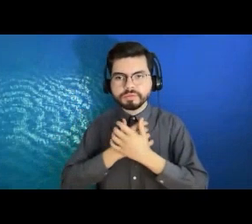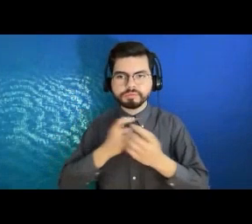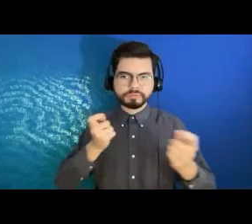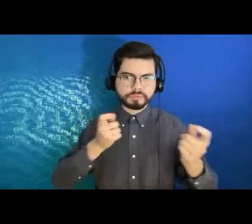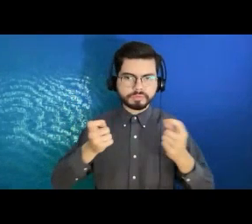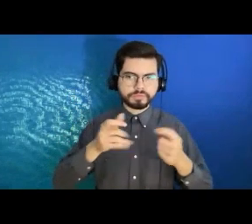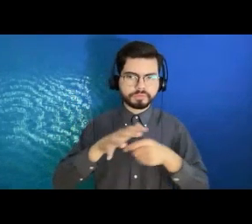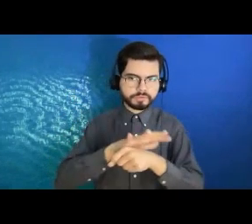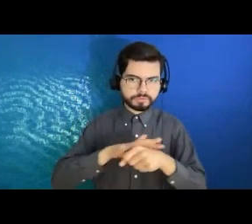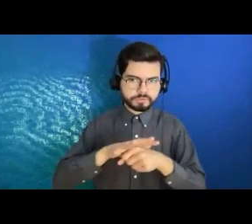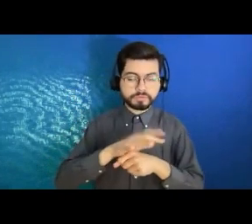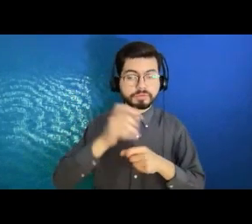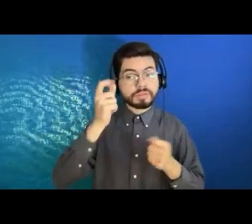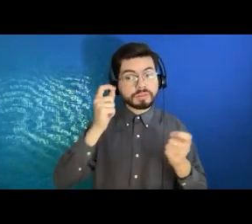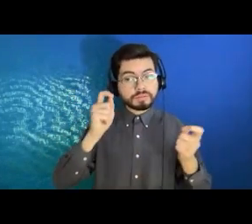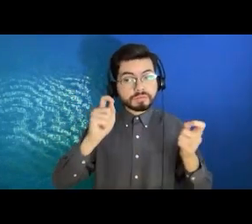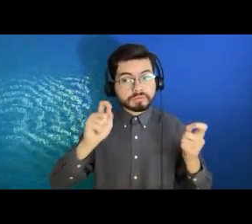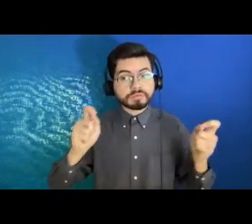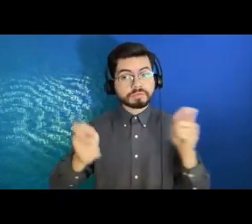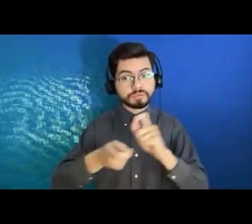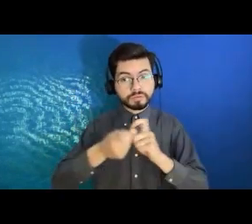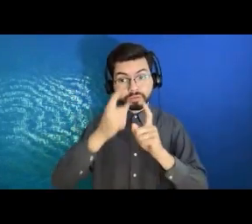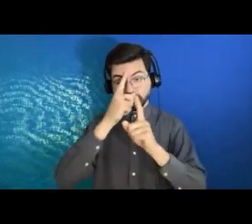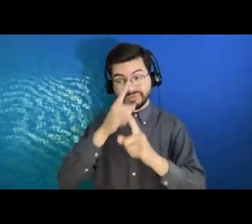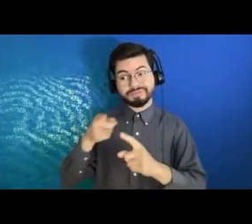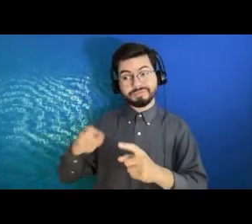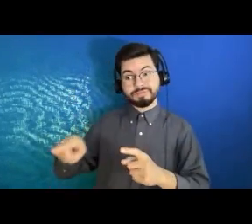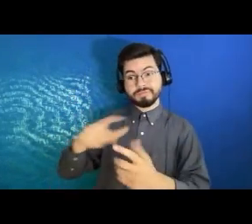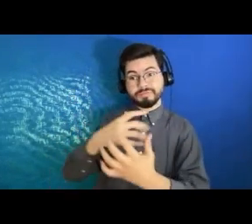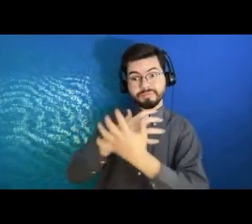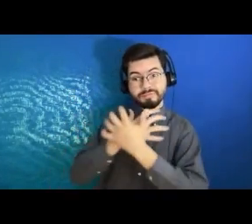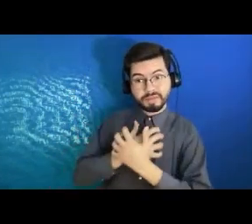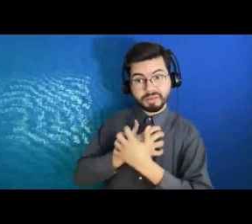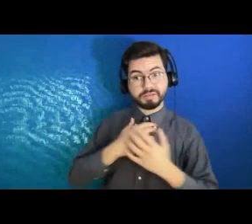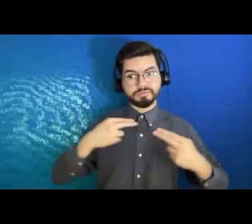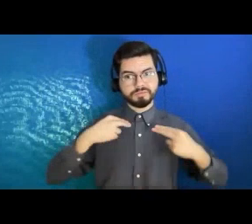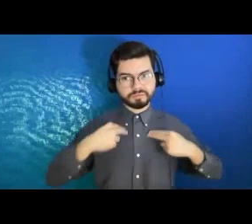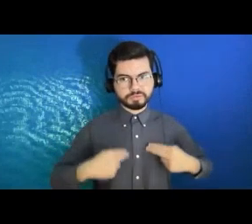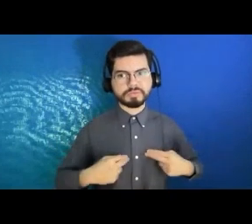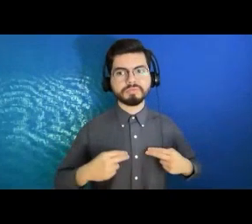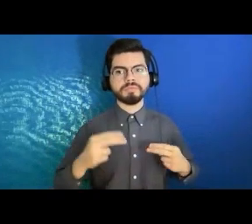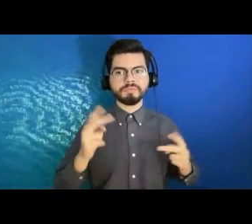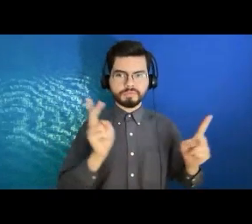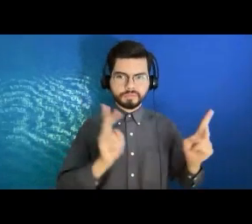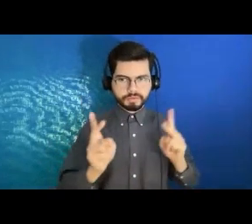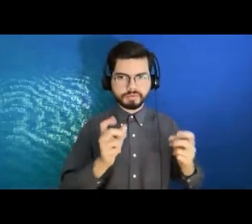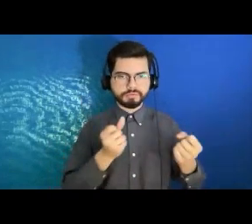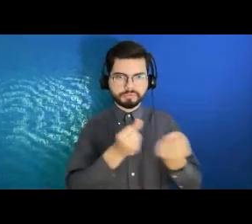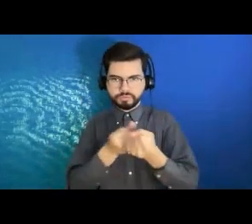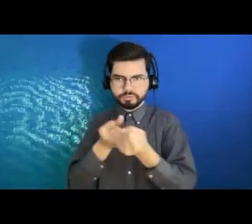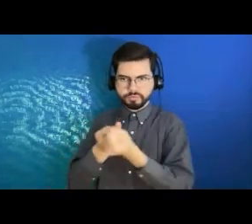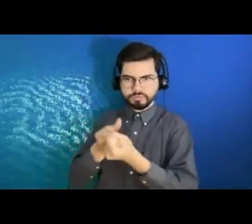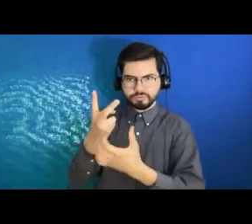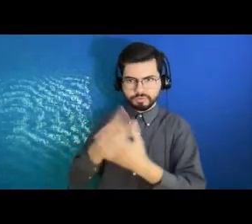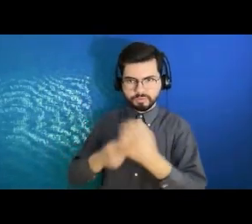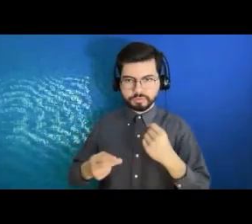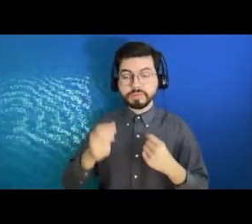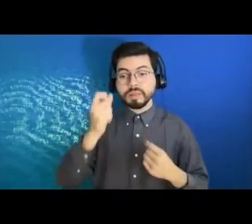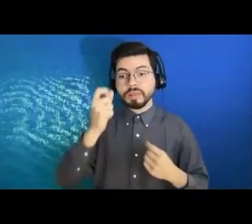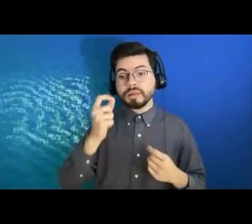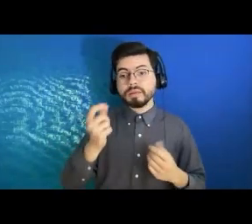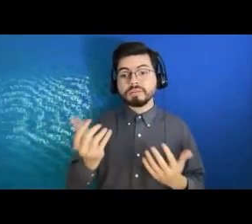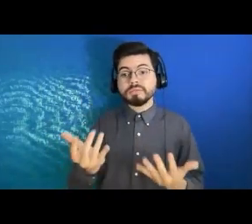adjust them for the benefit of bears and people. So this year, the fire hole area, which is right around here in